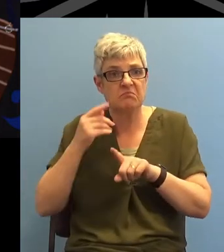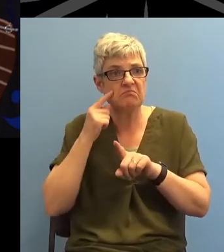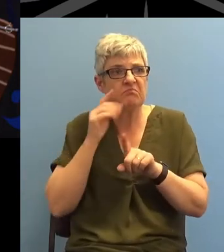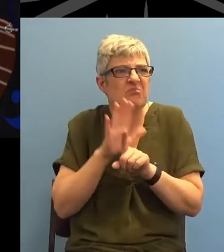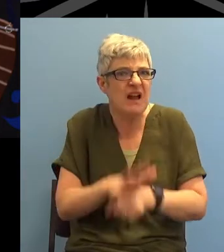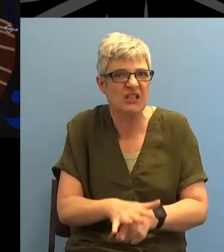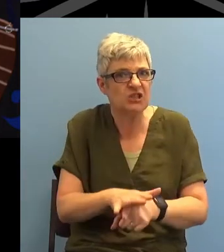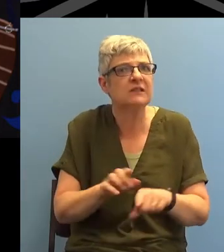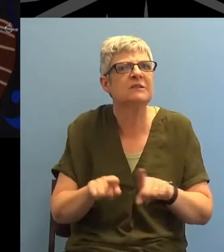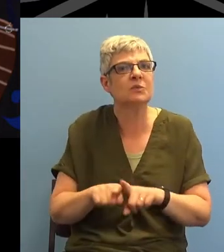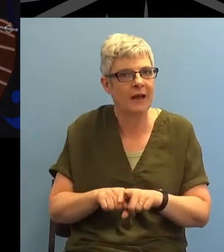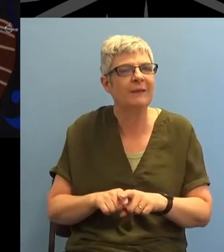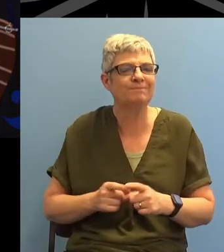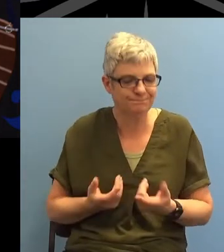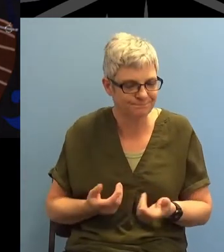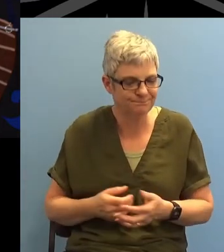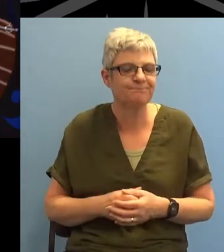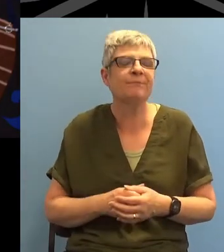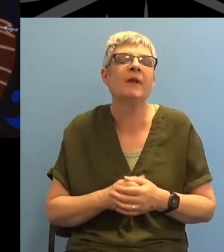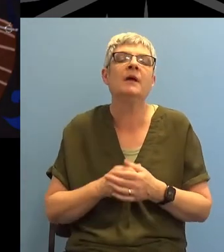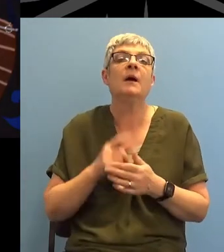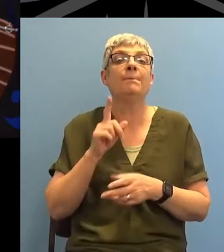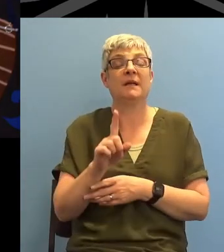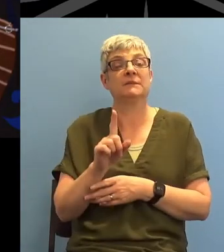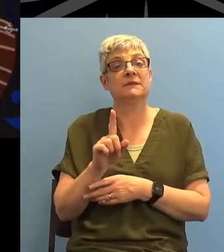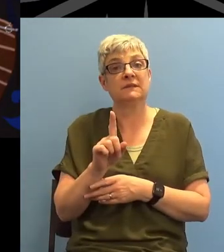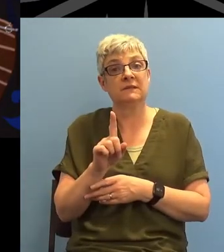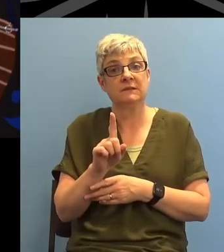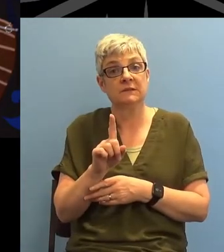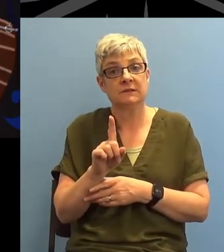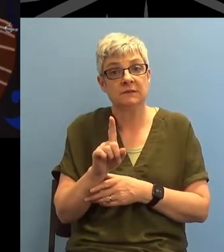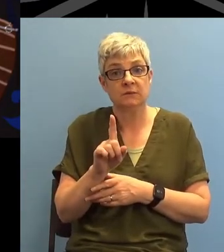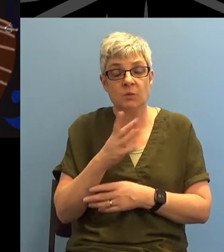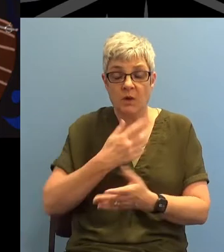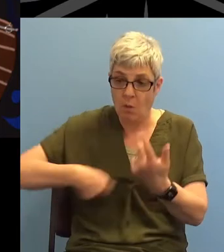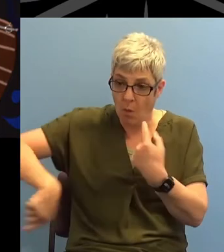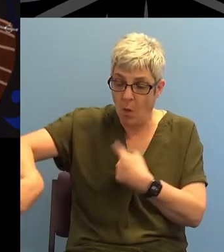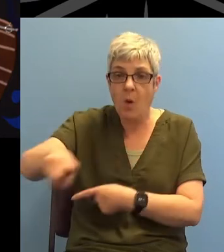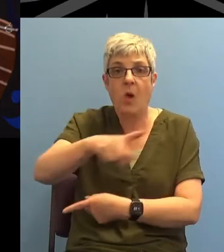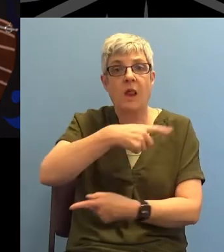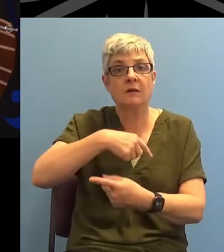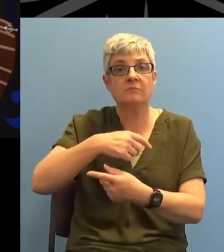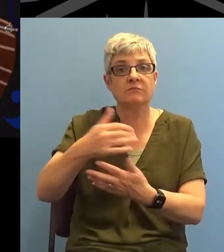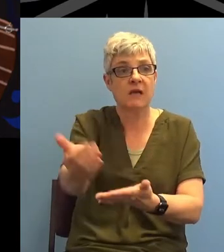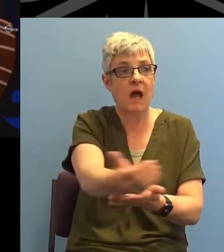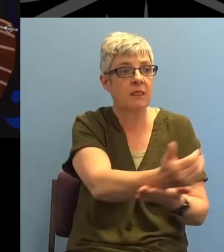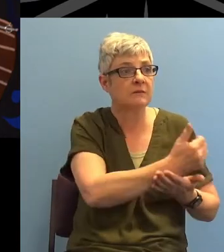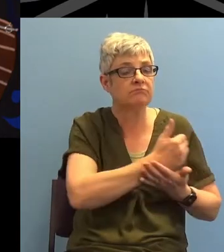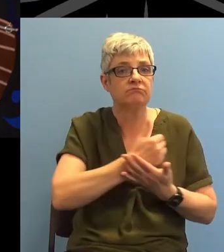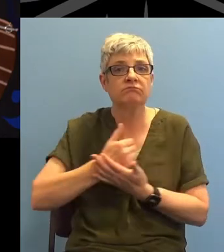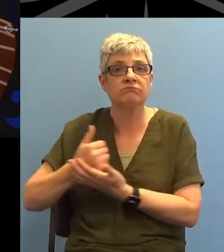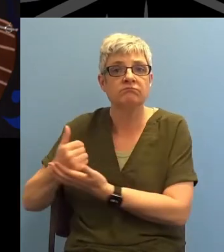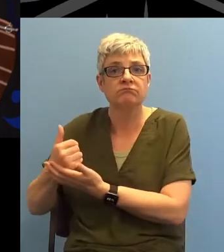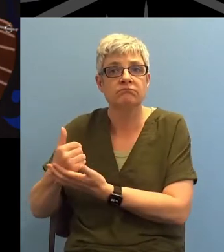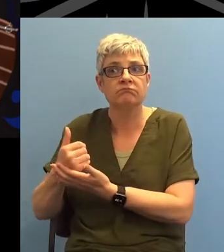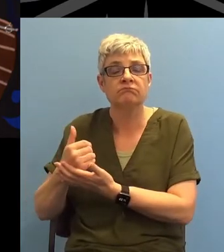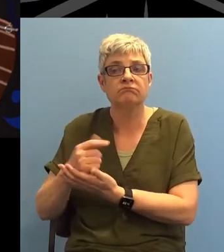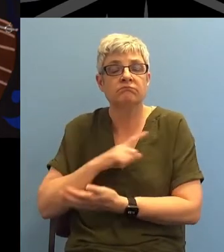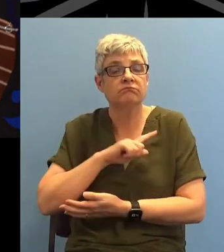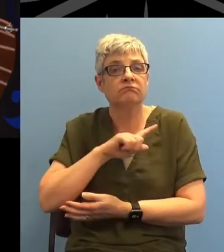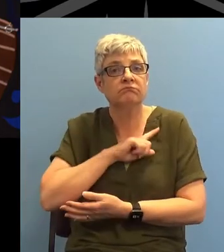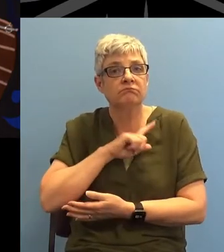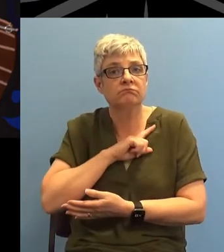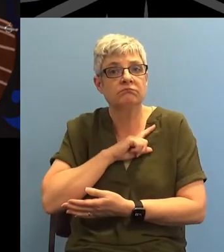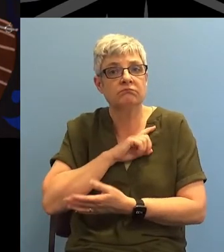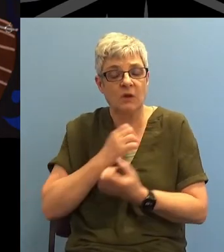prejudices. And yet, we are all gathering in order to